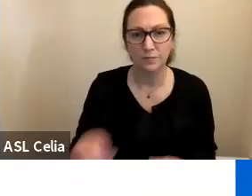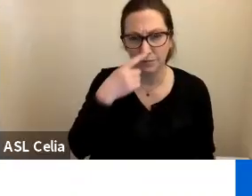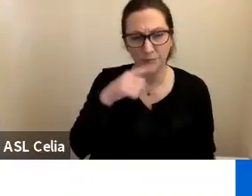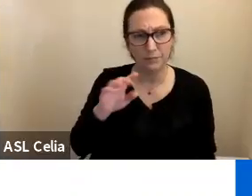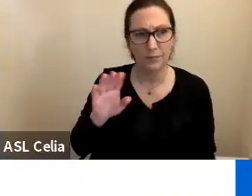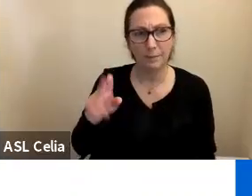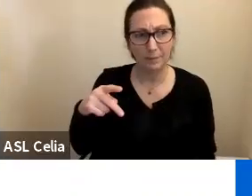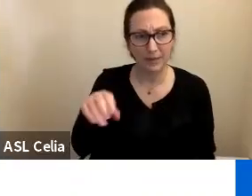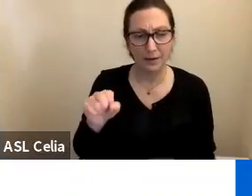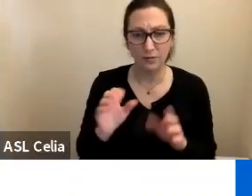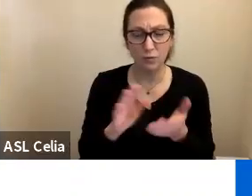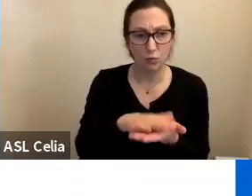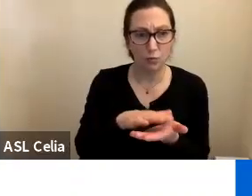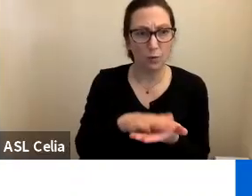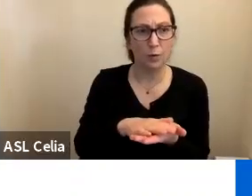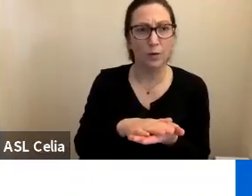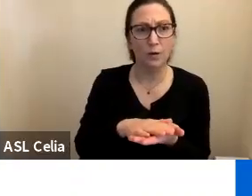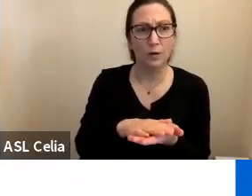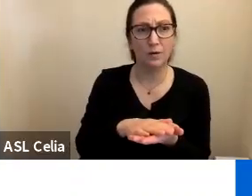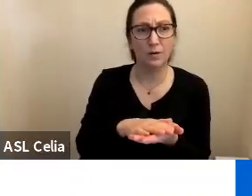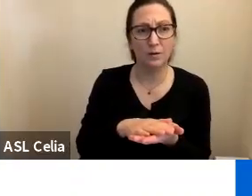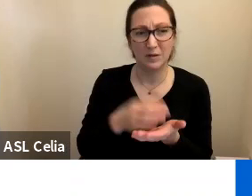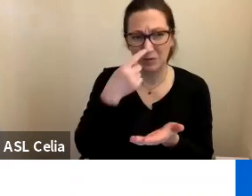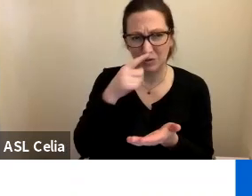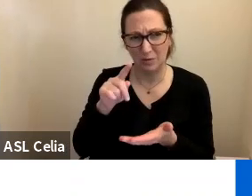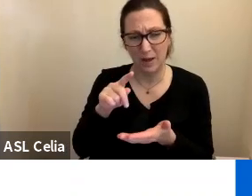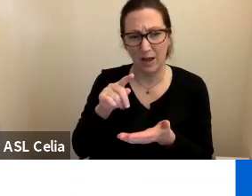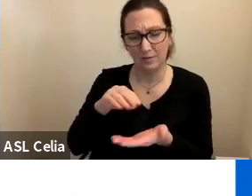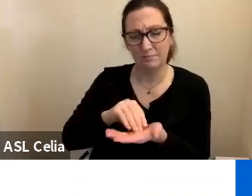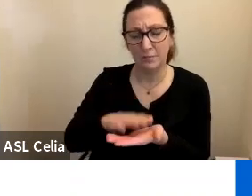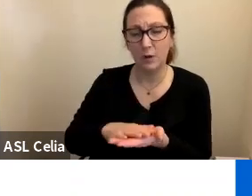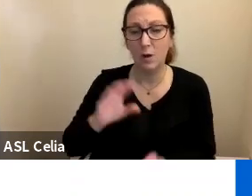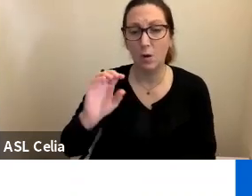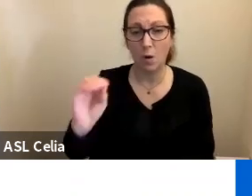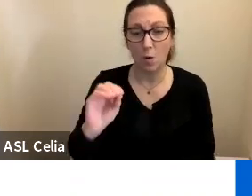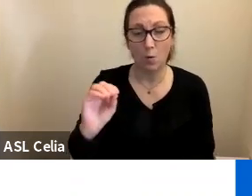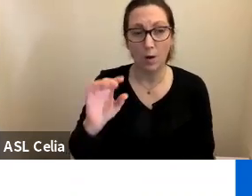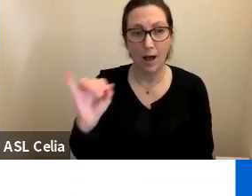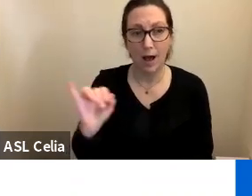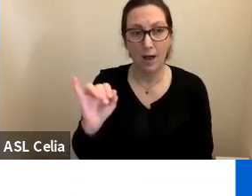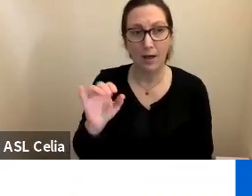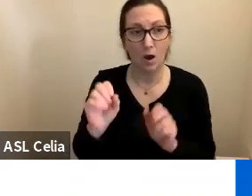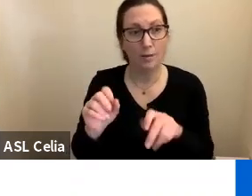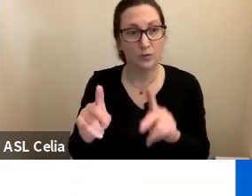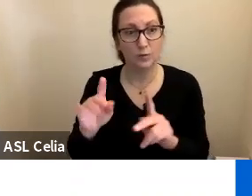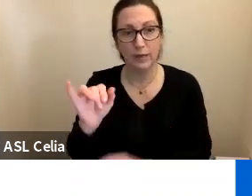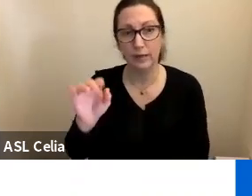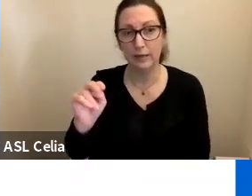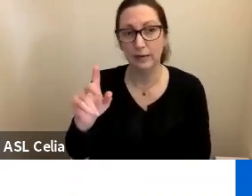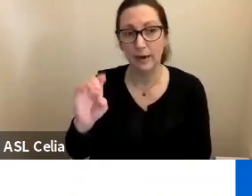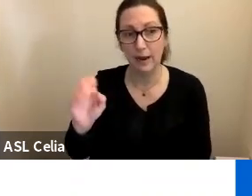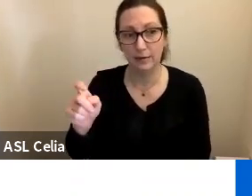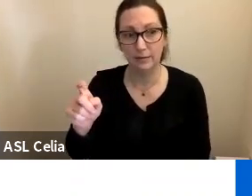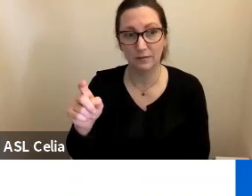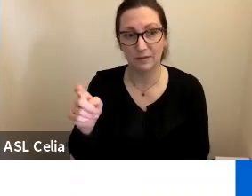you put the OI of the school, the opportunity index of the school in parentheses?